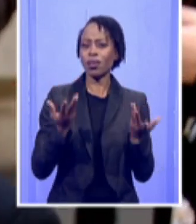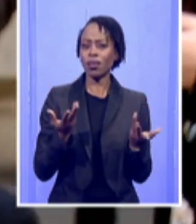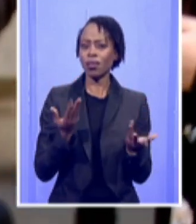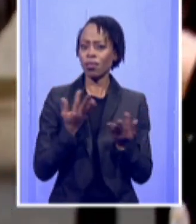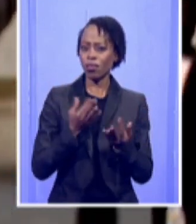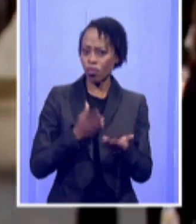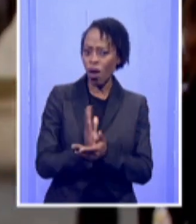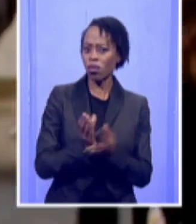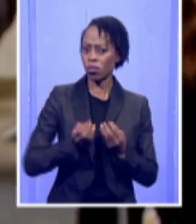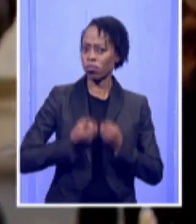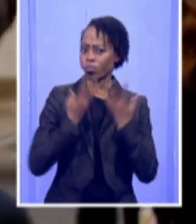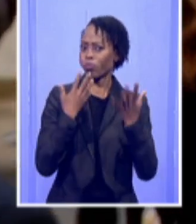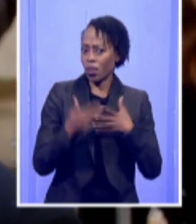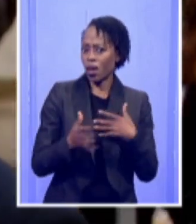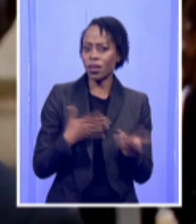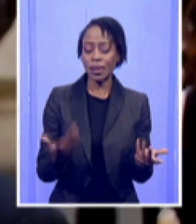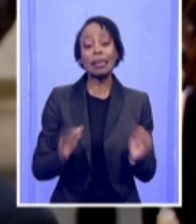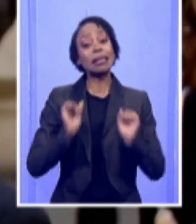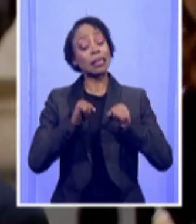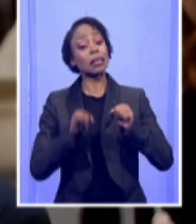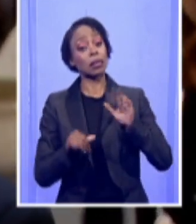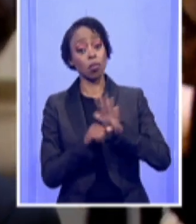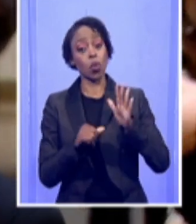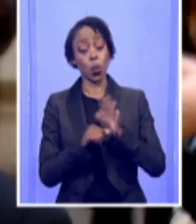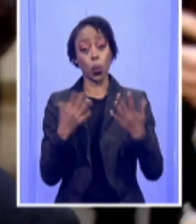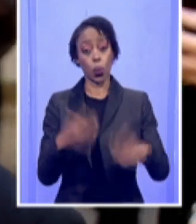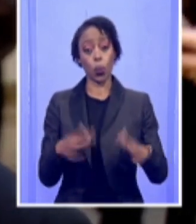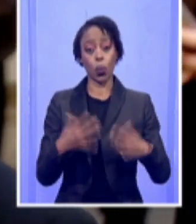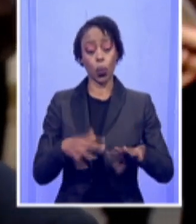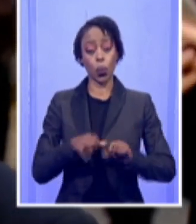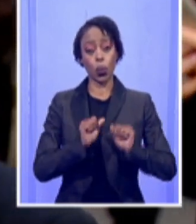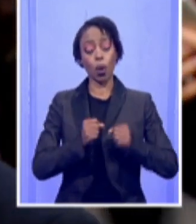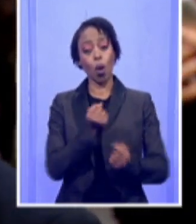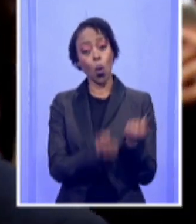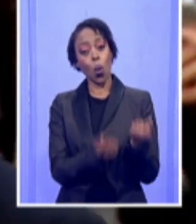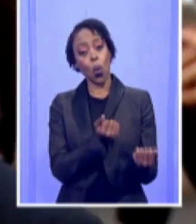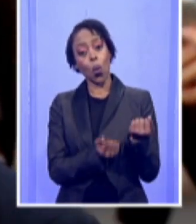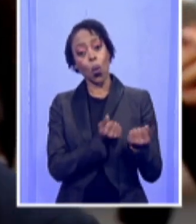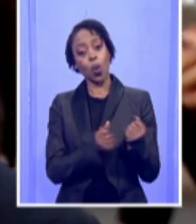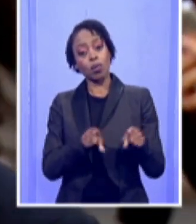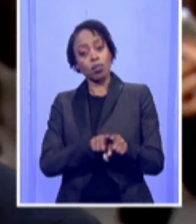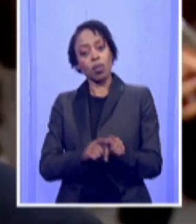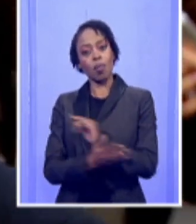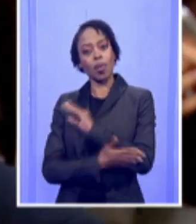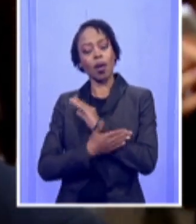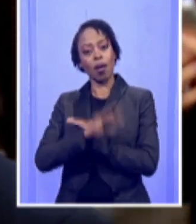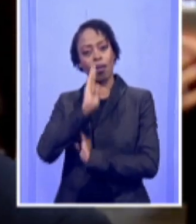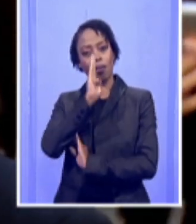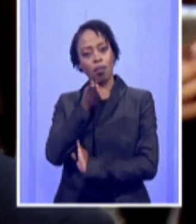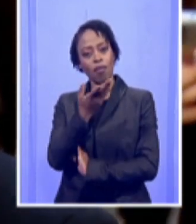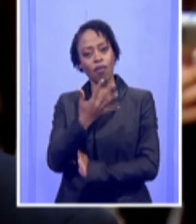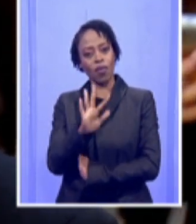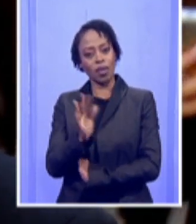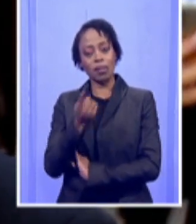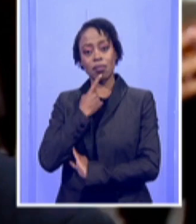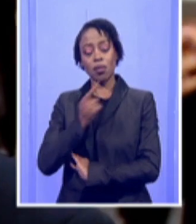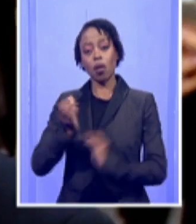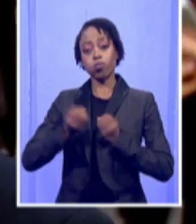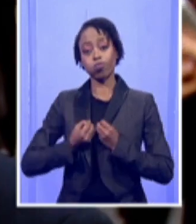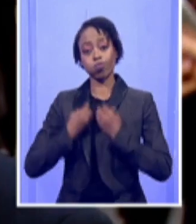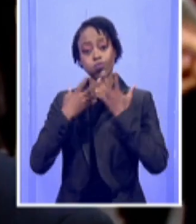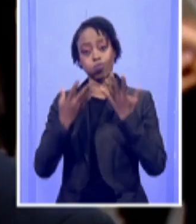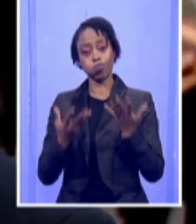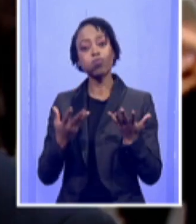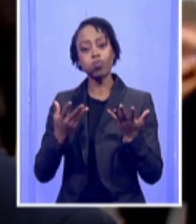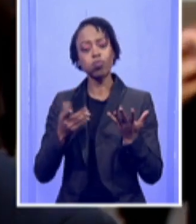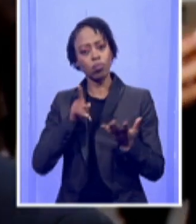absolutely. I mean, freedom of expression is crucial. It's the courts in this country have said correctly that freedom of expression is